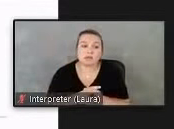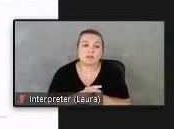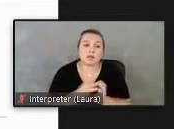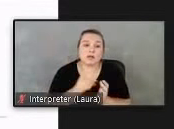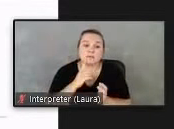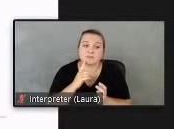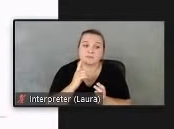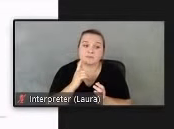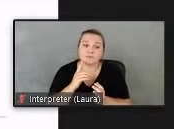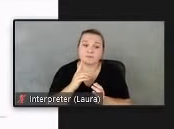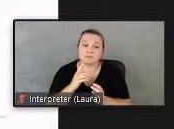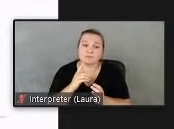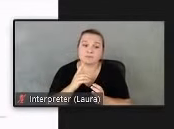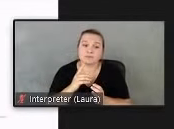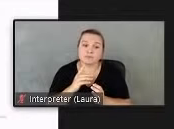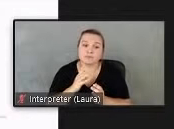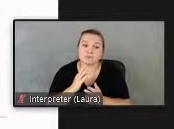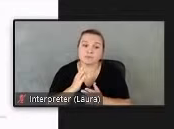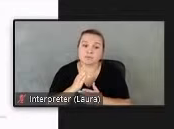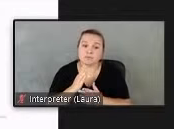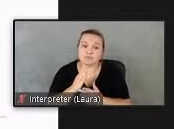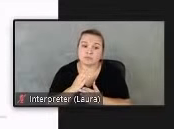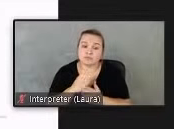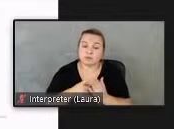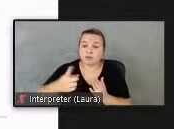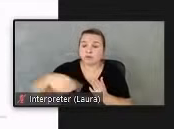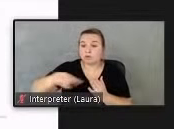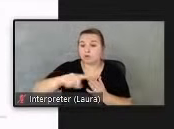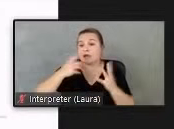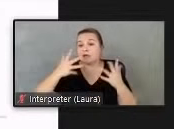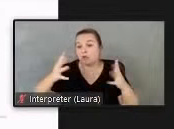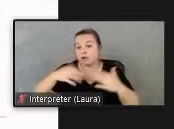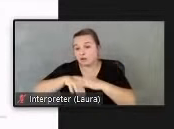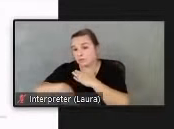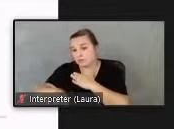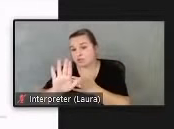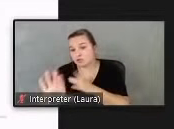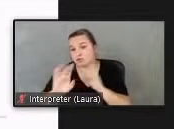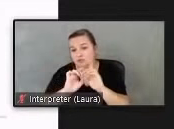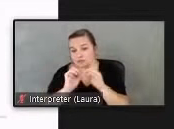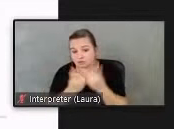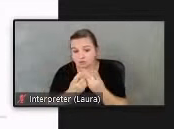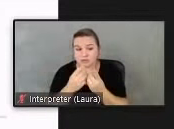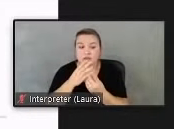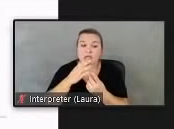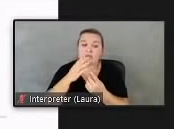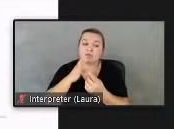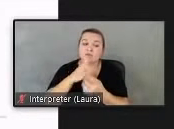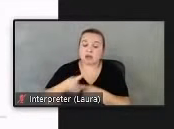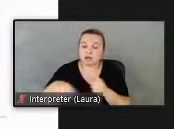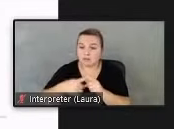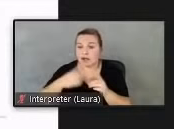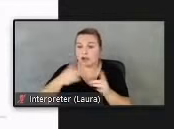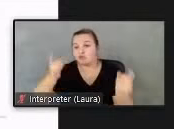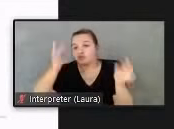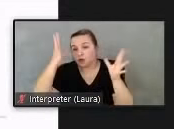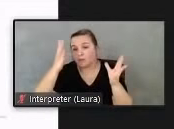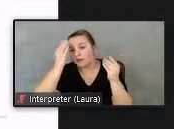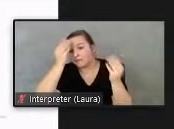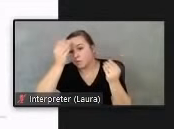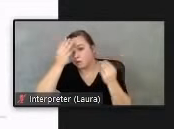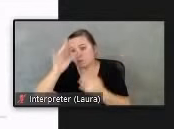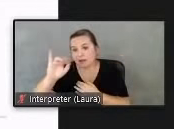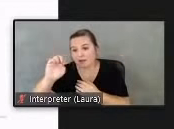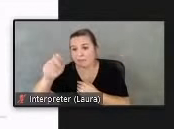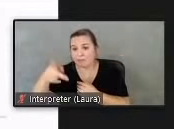Some of you had me come into your districts and talk about just basically trauma-informed IEPs. And we're gonna have some sessions on